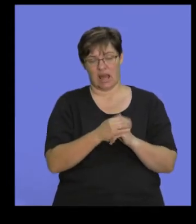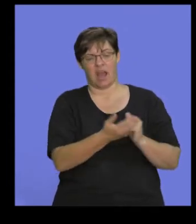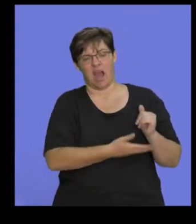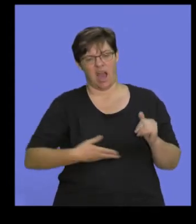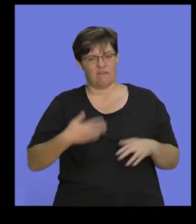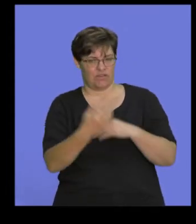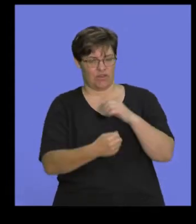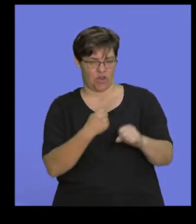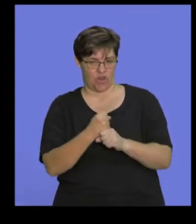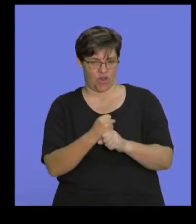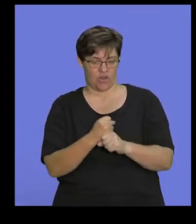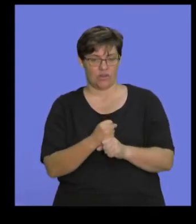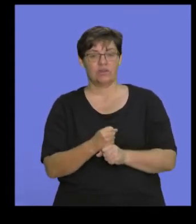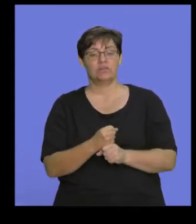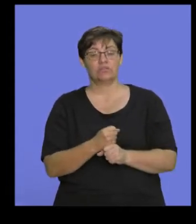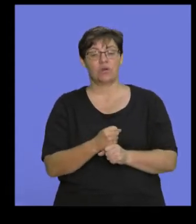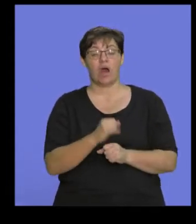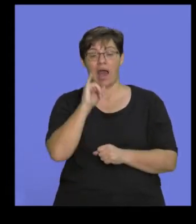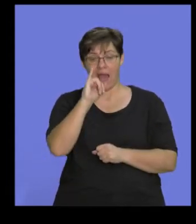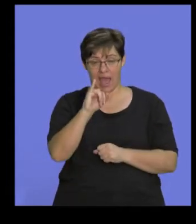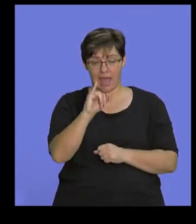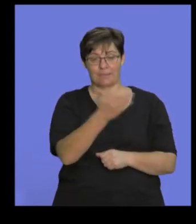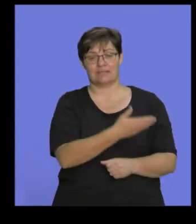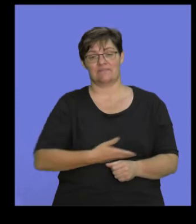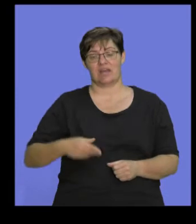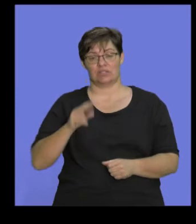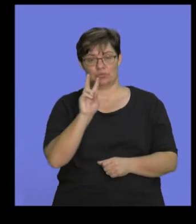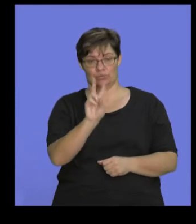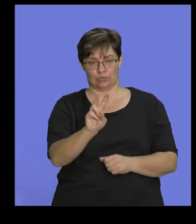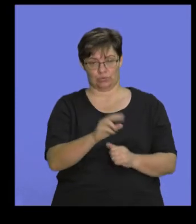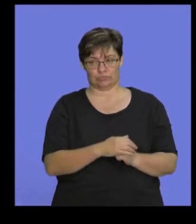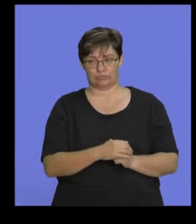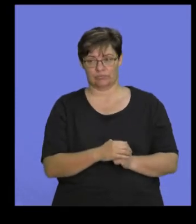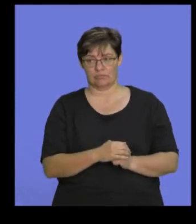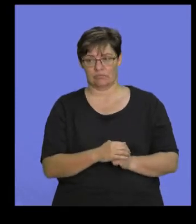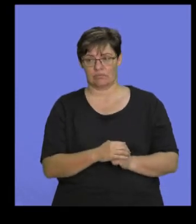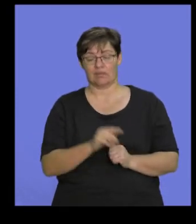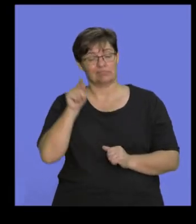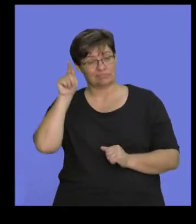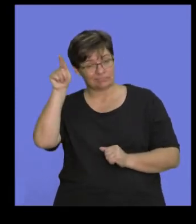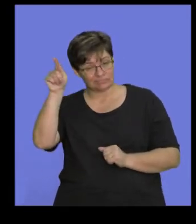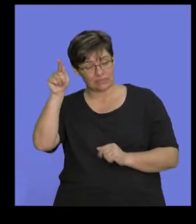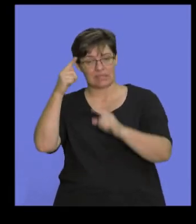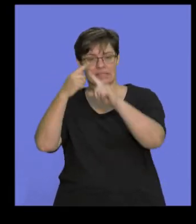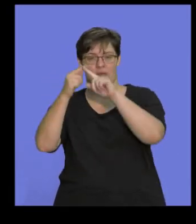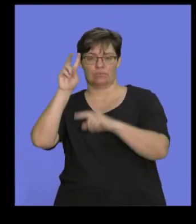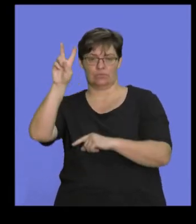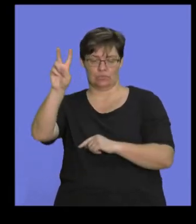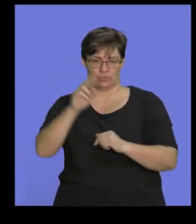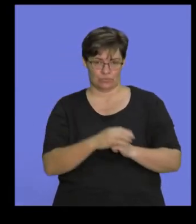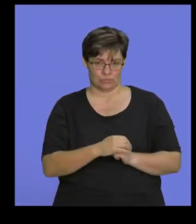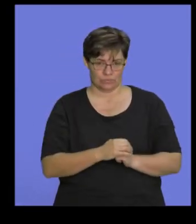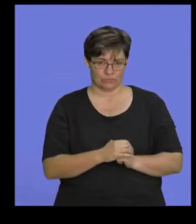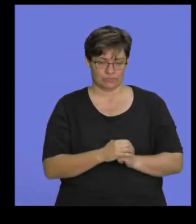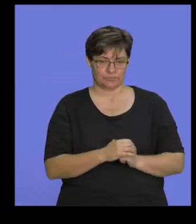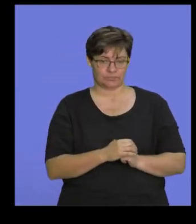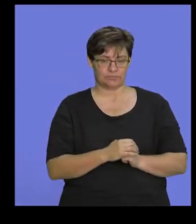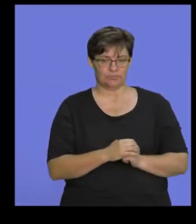semi-annually. So the I will actually need to be divided by 2, and that will be multiplied by the 2